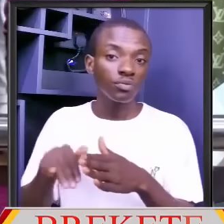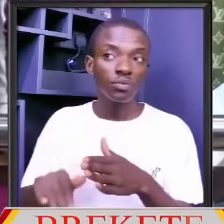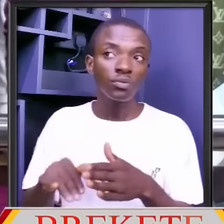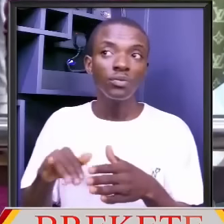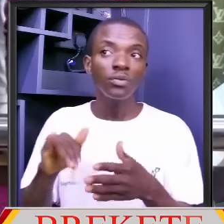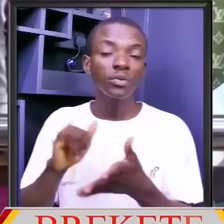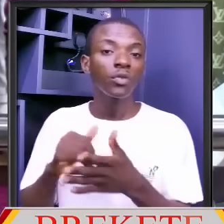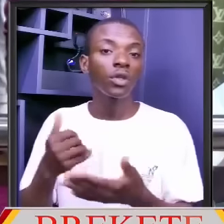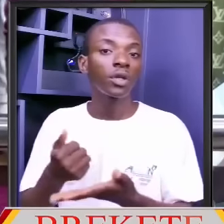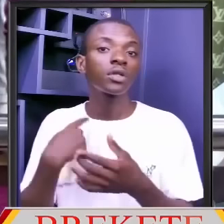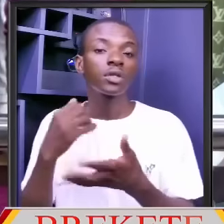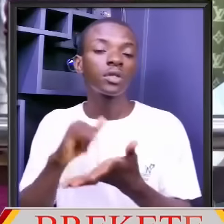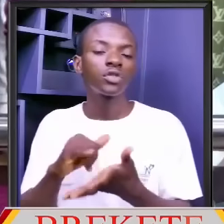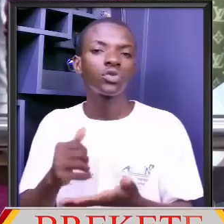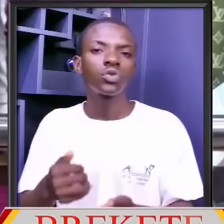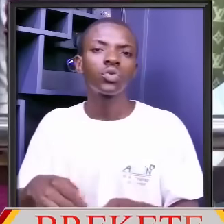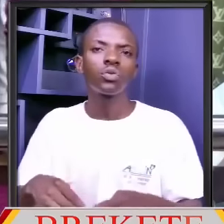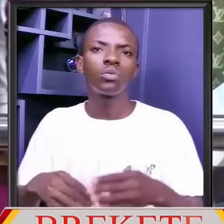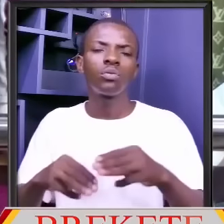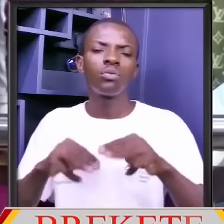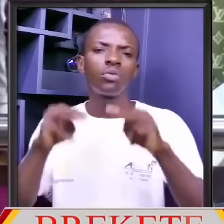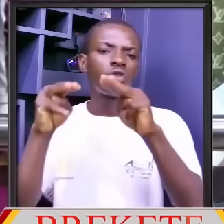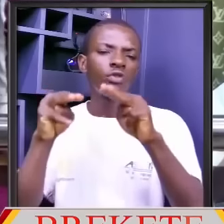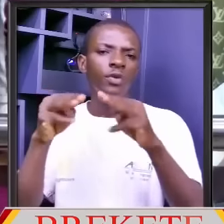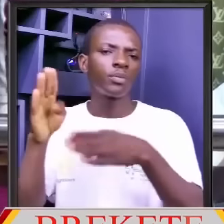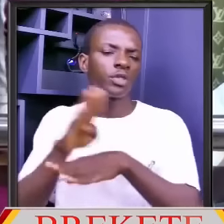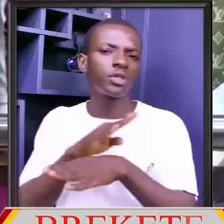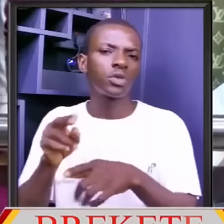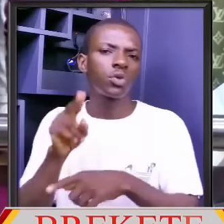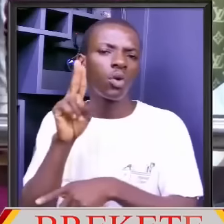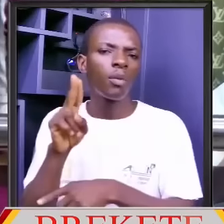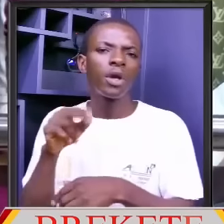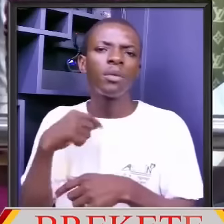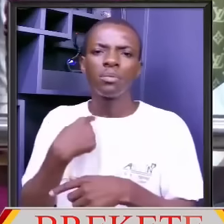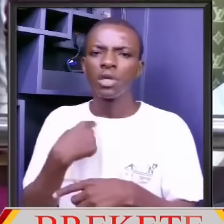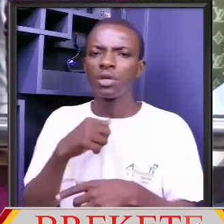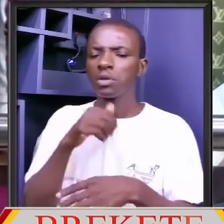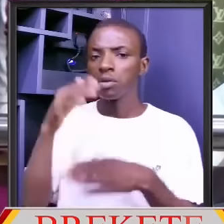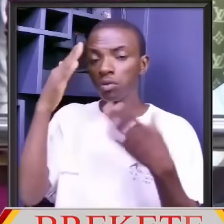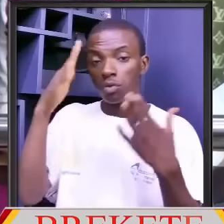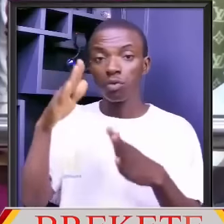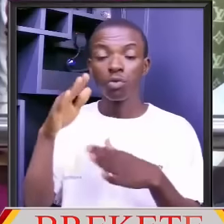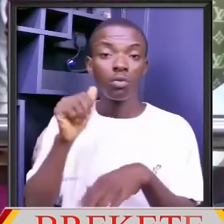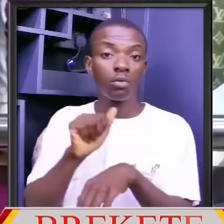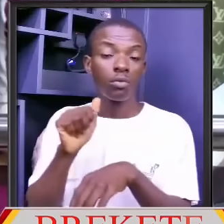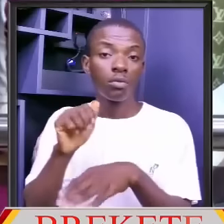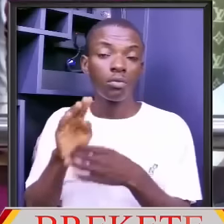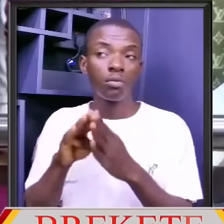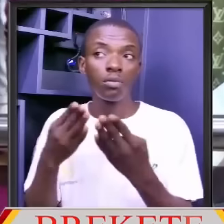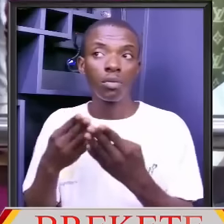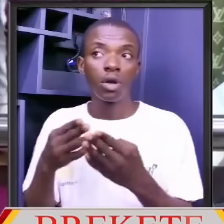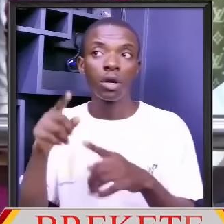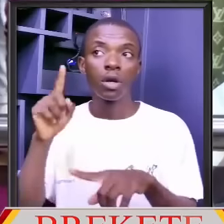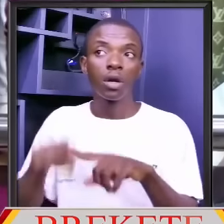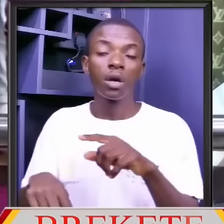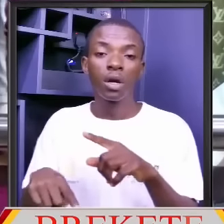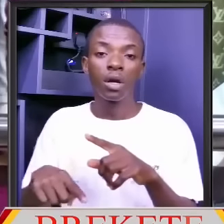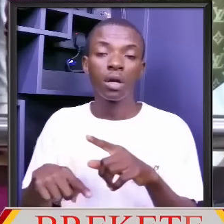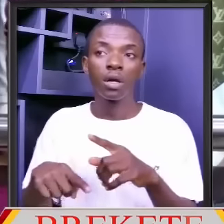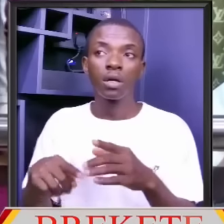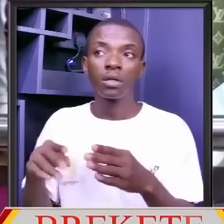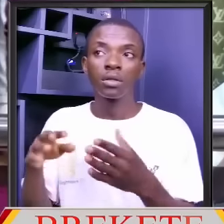Come be like now me can't help her boost them up. And me, I know besides I don't know book where. I know they fit spell,